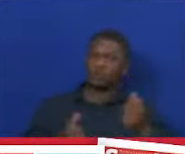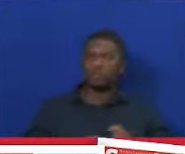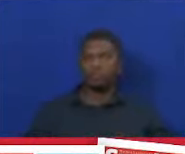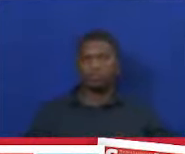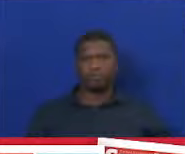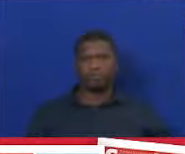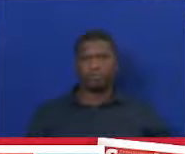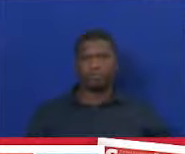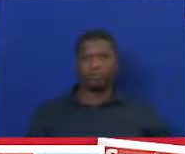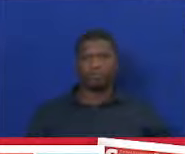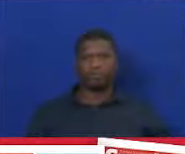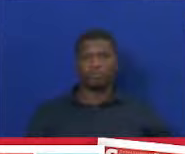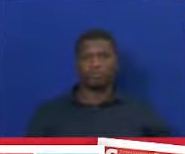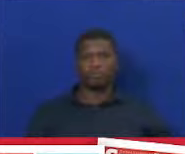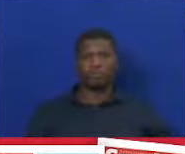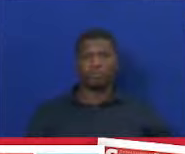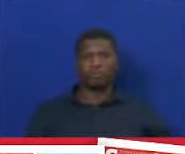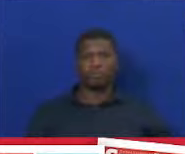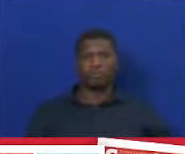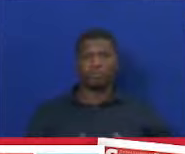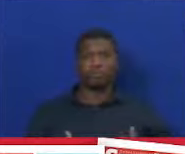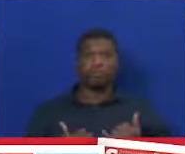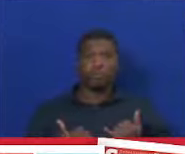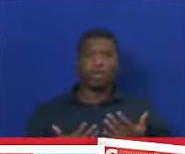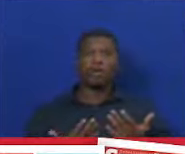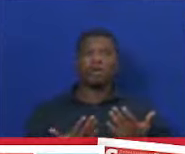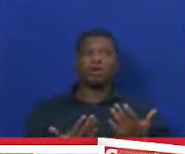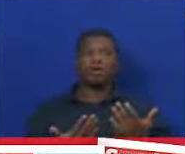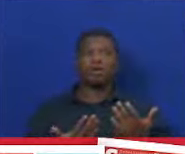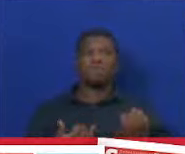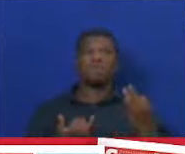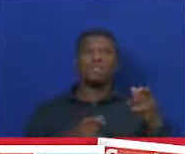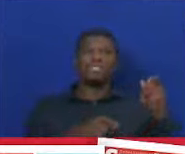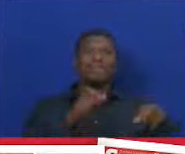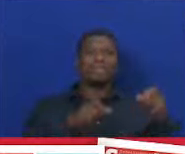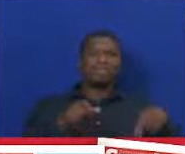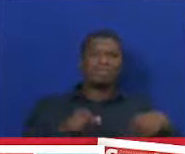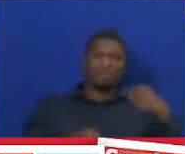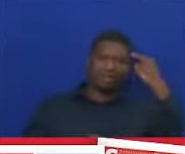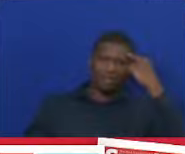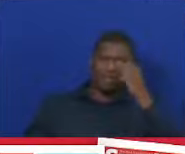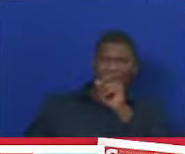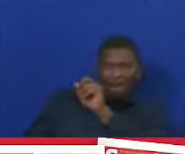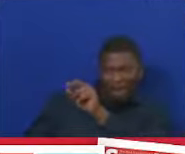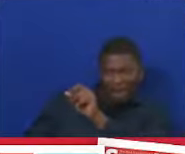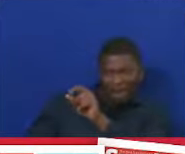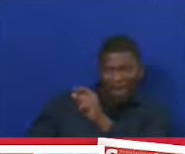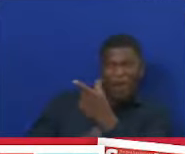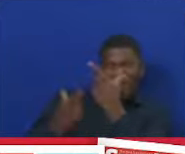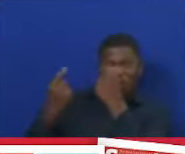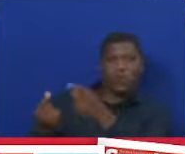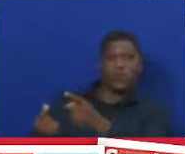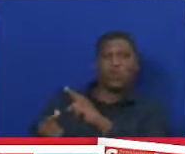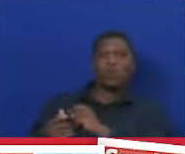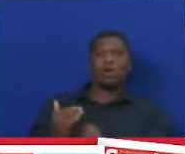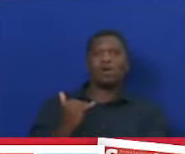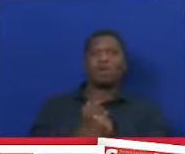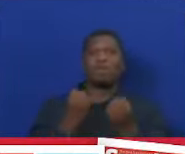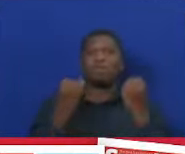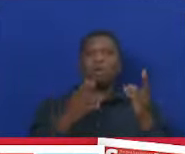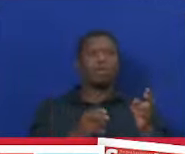And now people are suspecting him of being behind all the kidnappings that were happening around Gauteng.